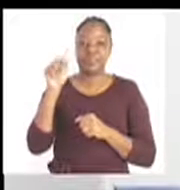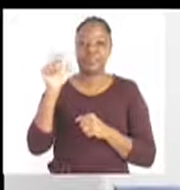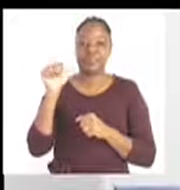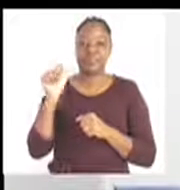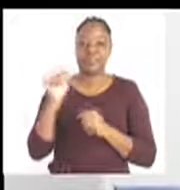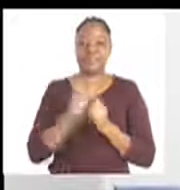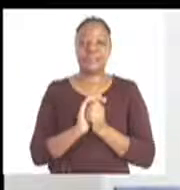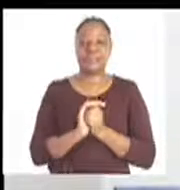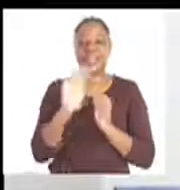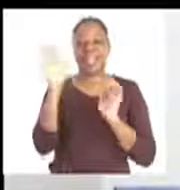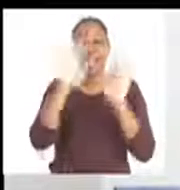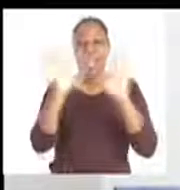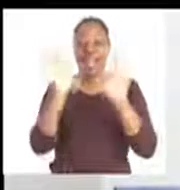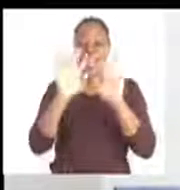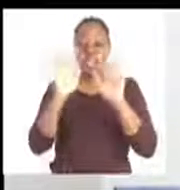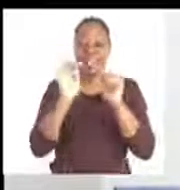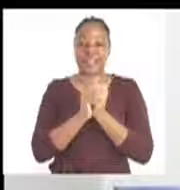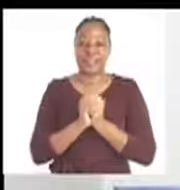Let's say hi to everyone.